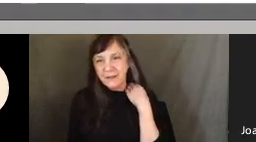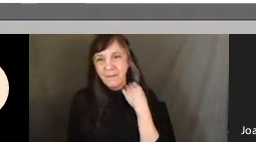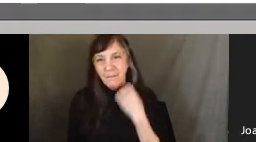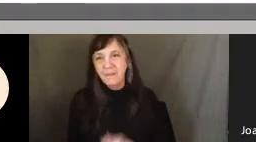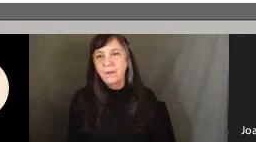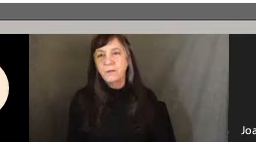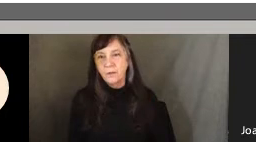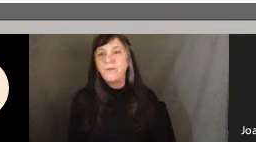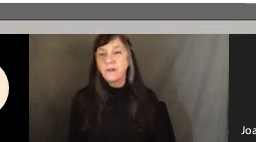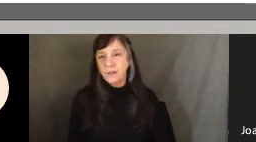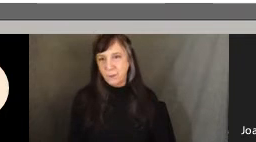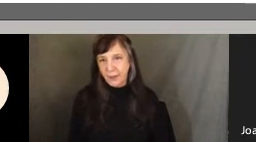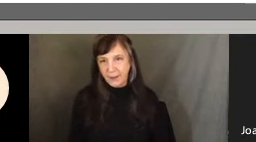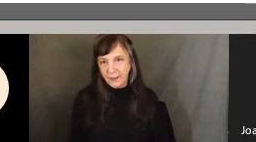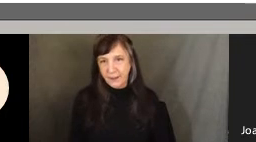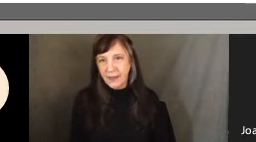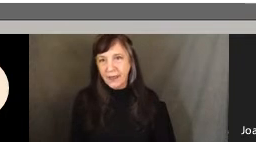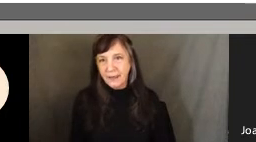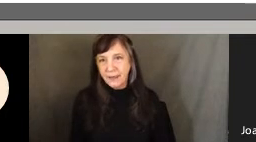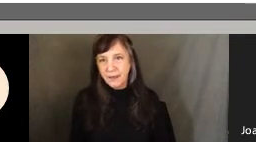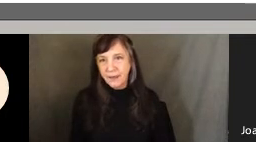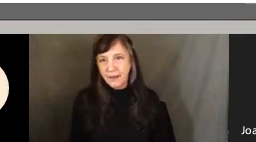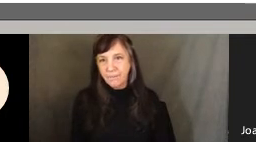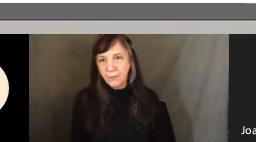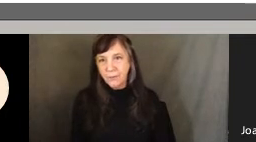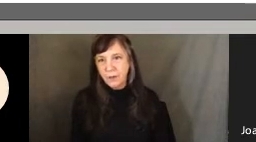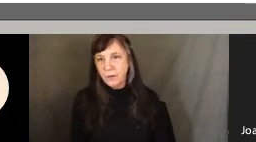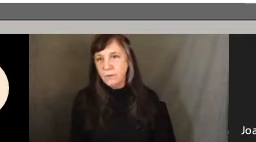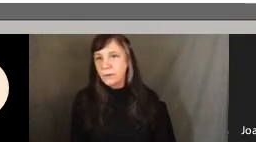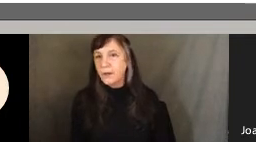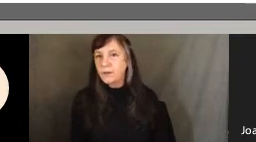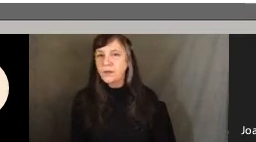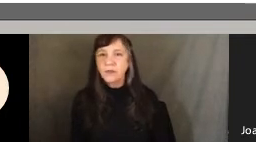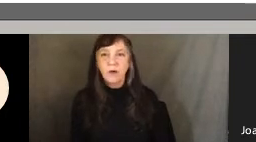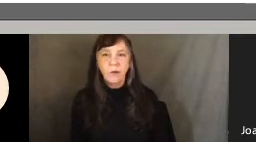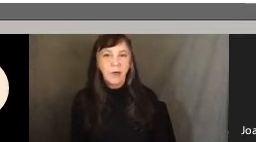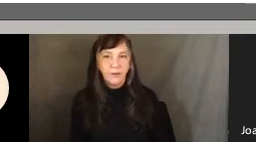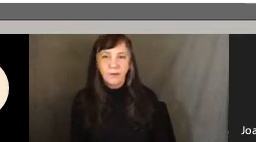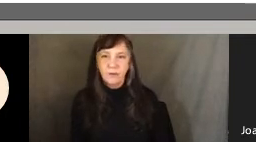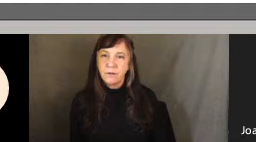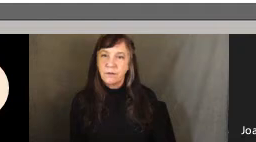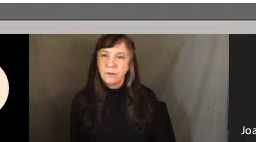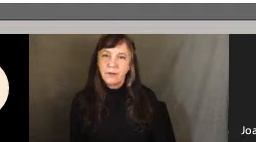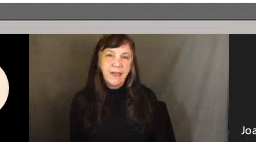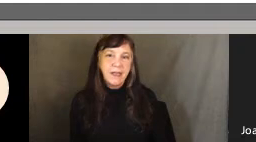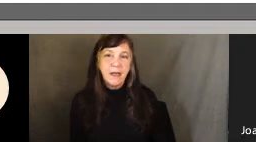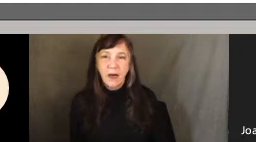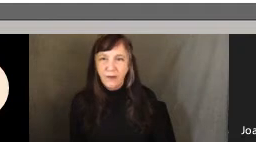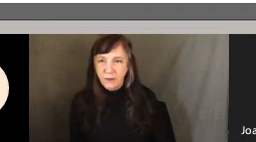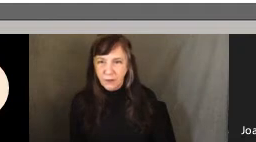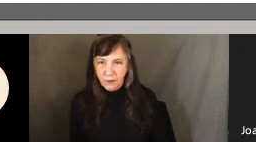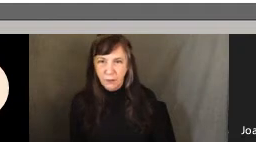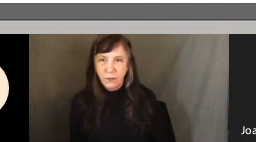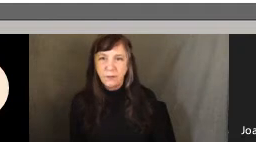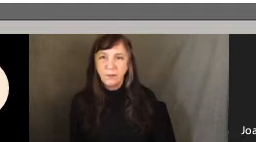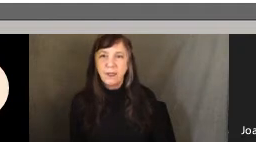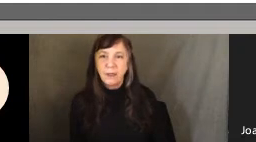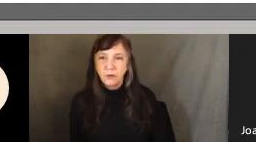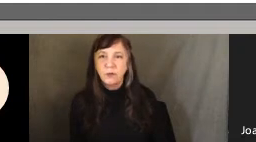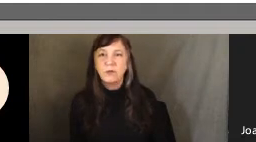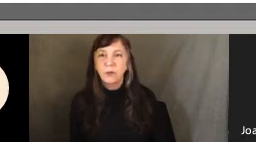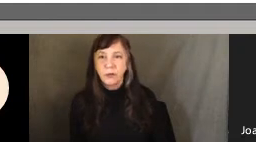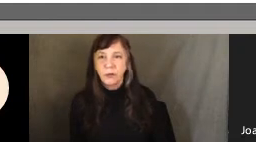converse through finger spelling. And really, that was so helpful. So if any officers